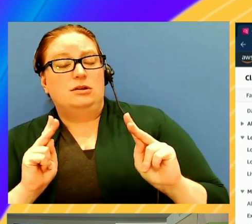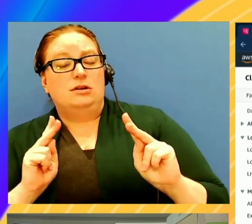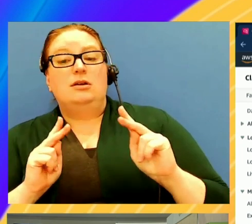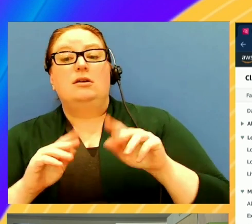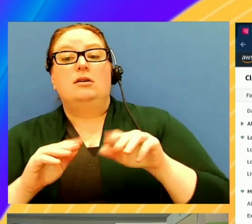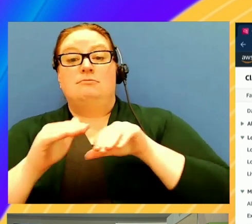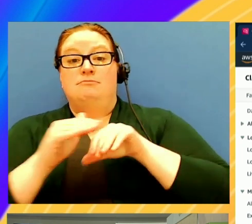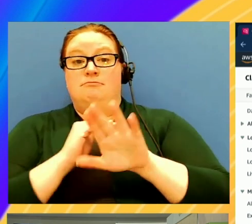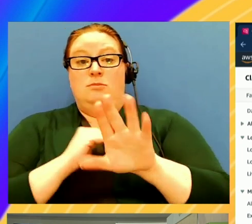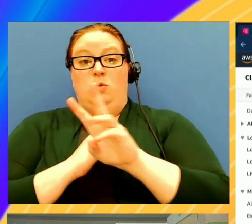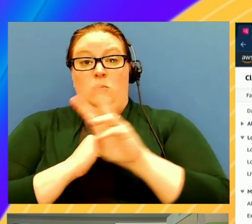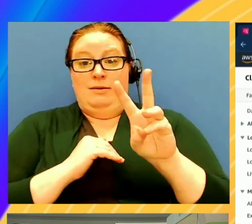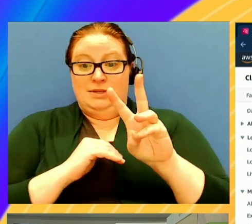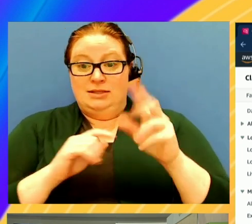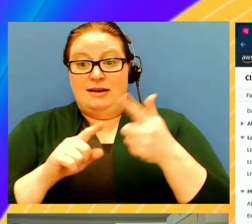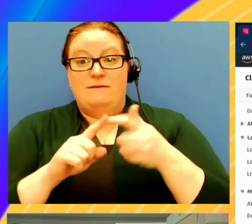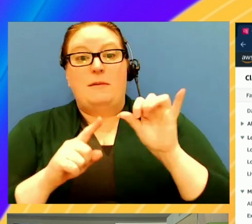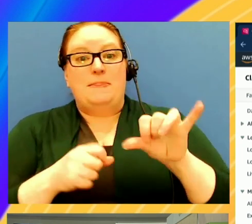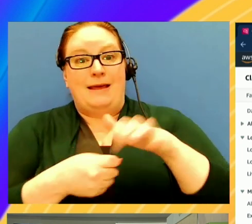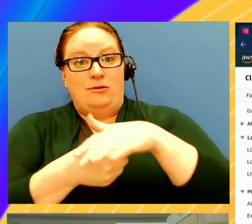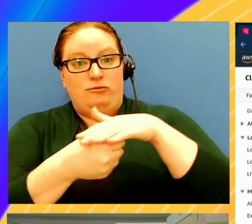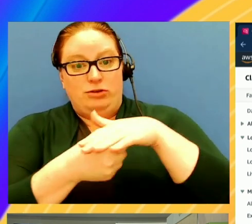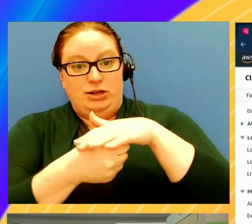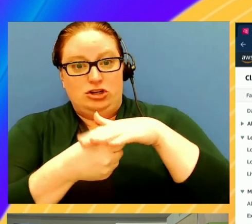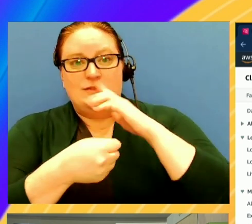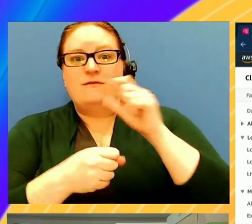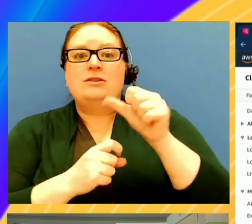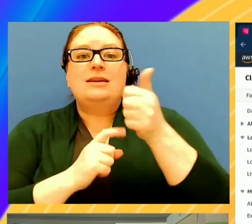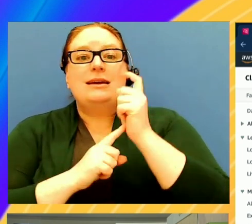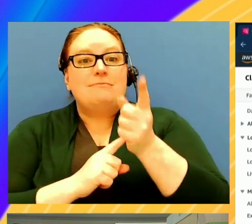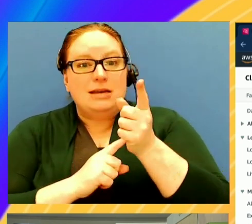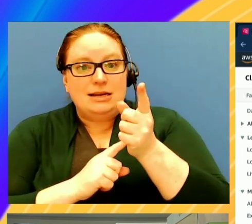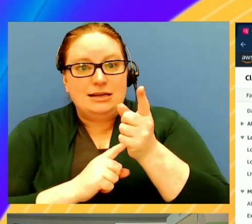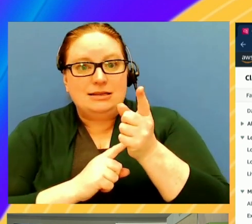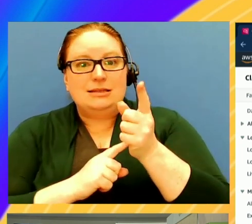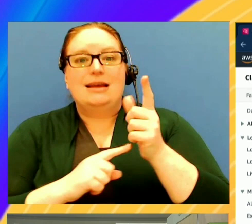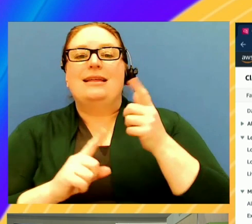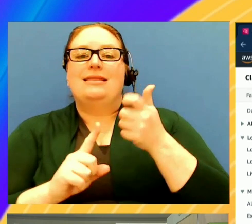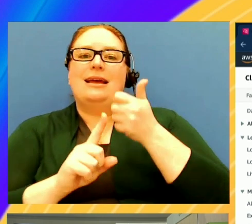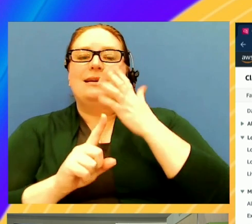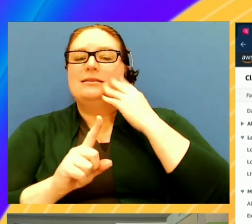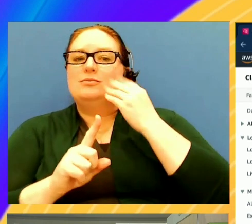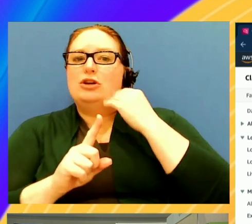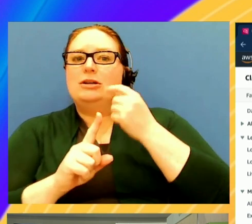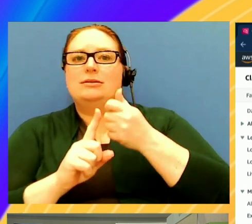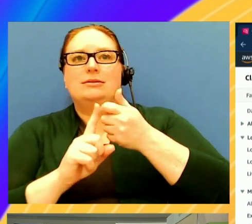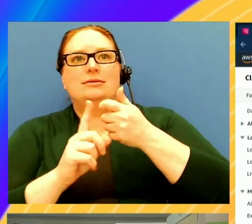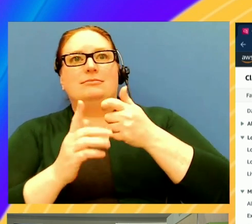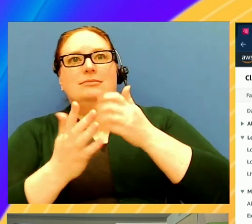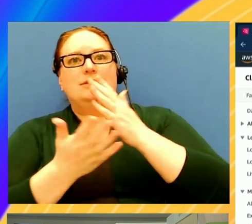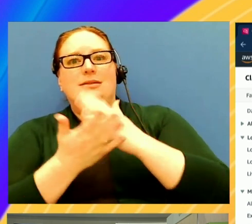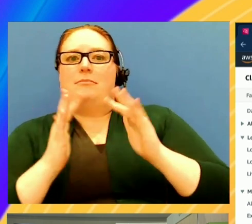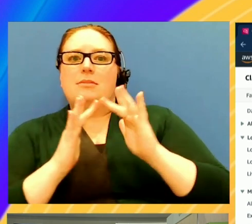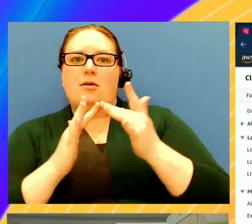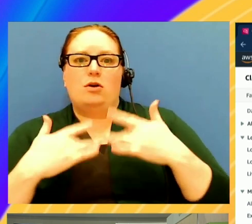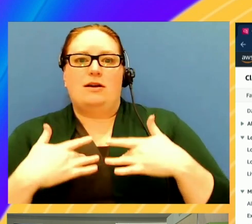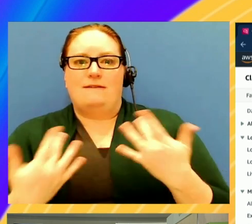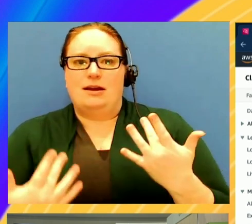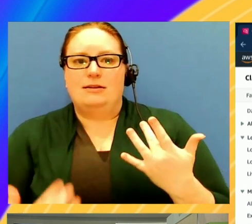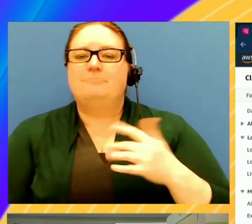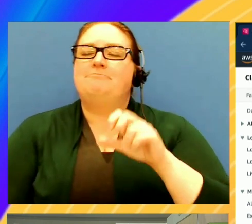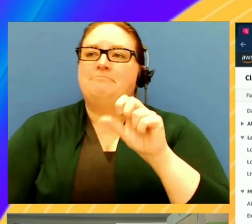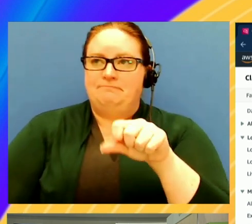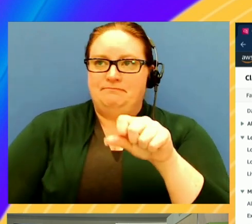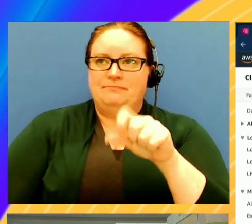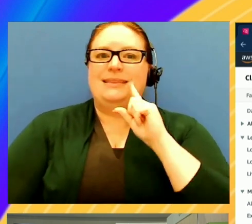website from that region for 10 minutes suffered some latency? Suffered some network event, and that is a